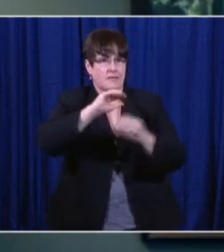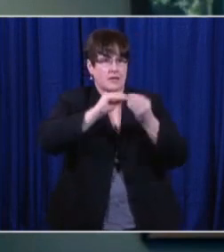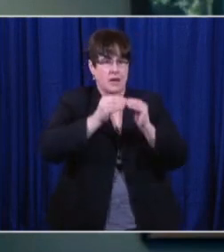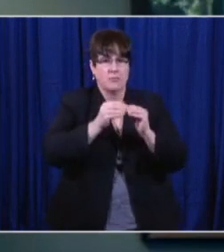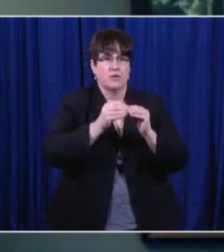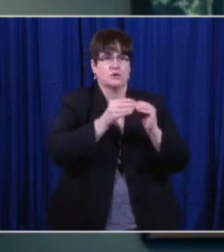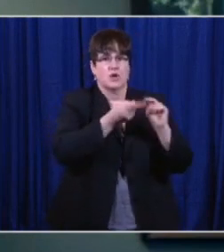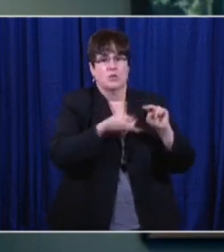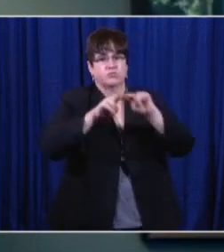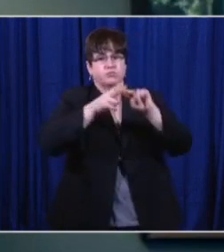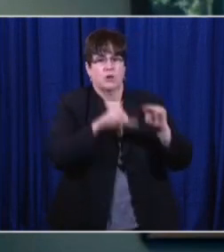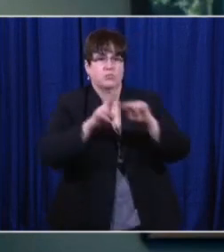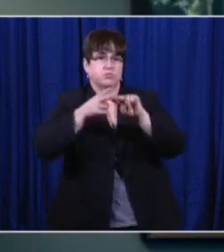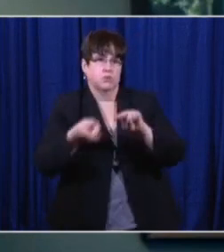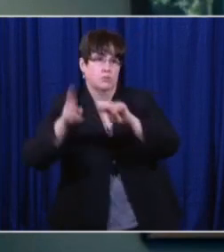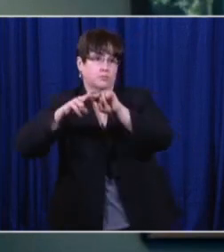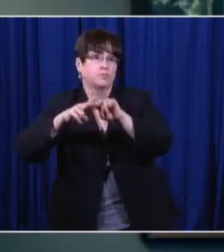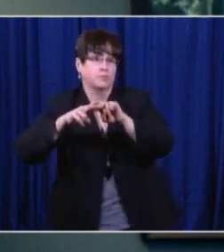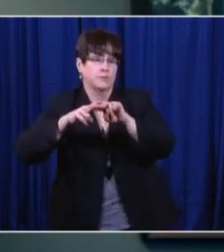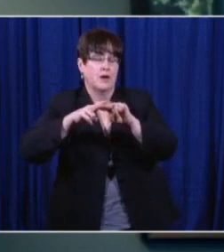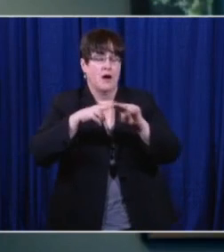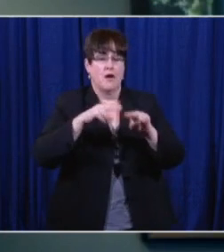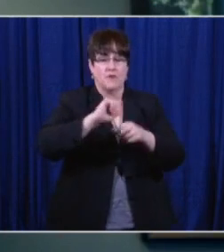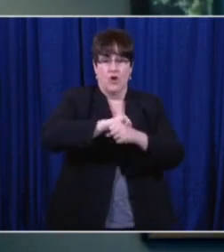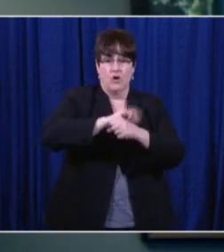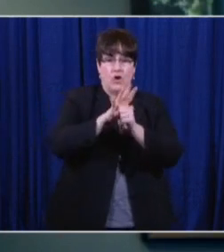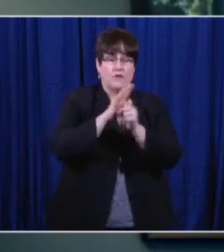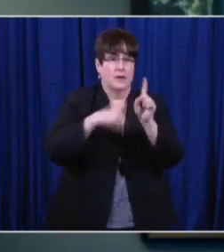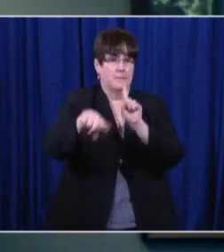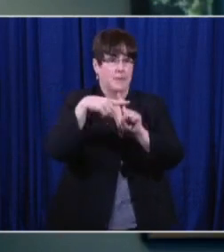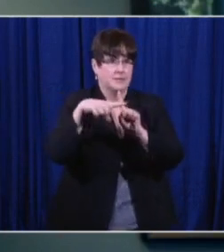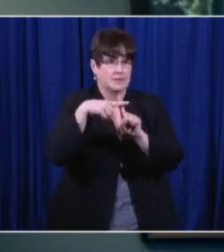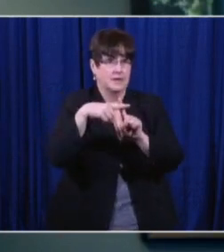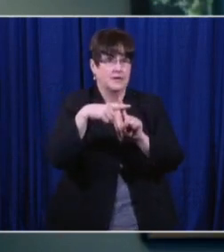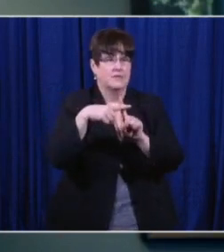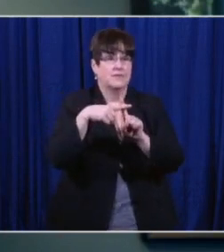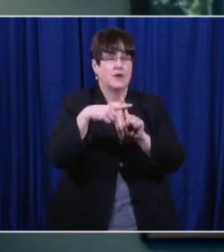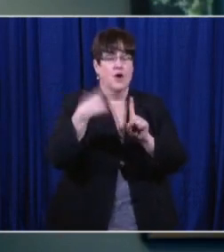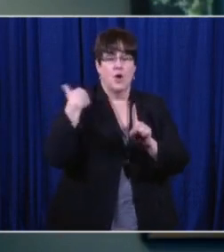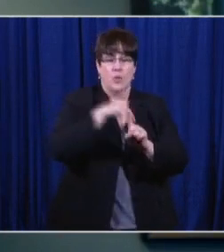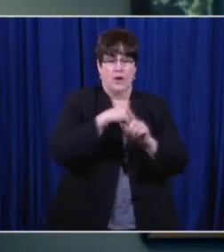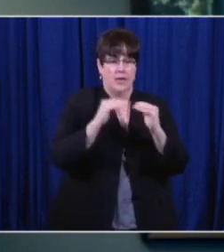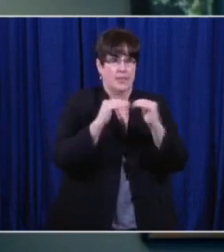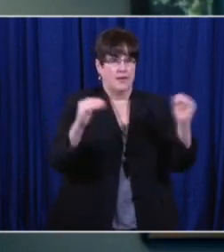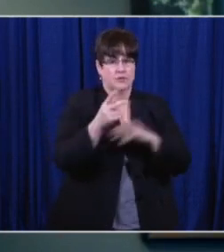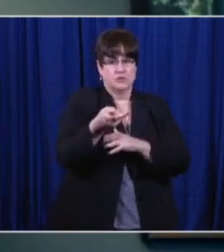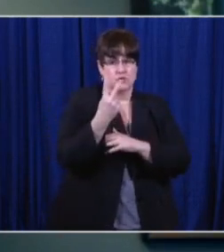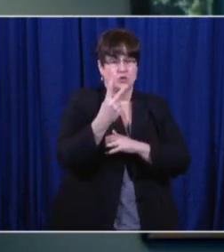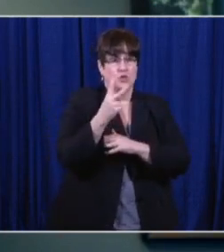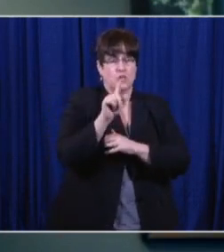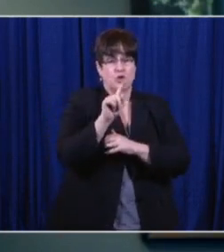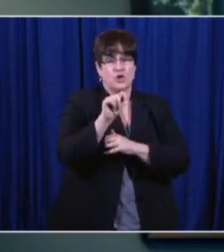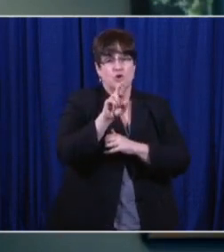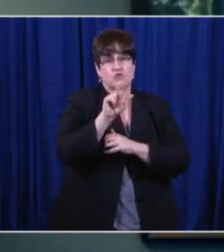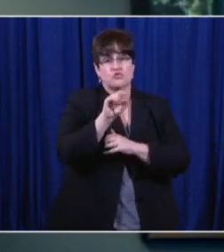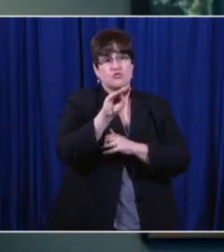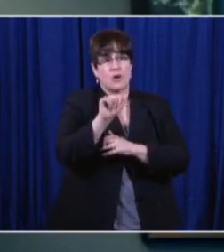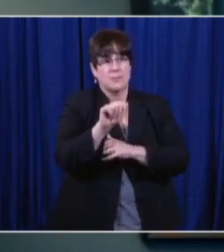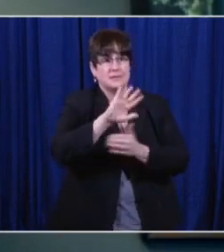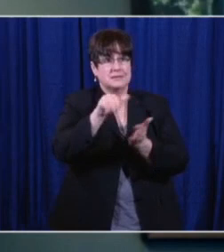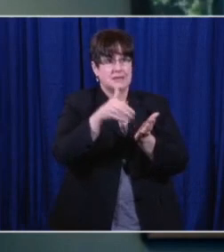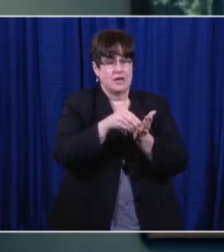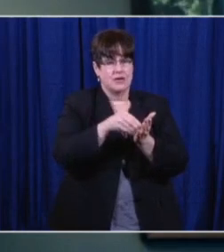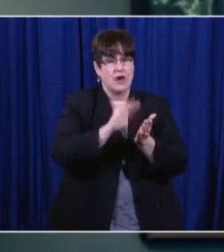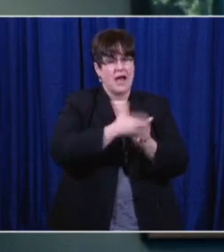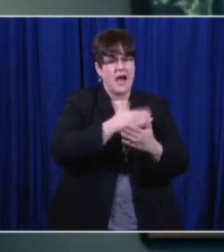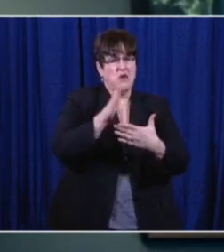large instances of COVID positive rates right now. We're a level 2 trauma center. Our average daily census is usually over 200